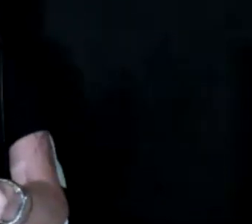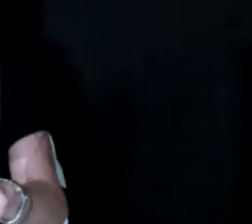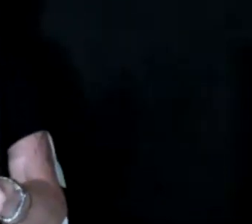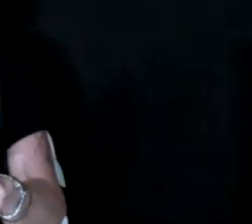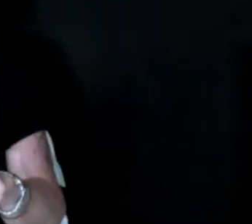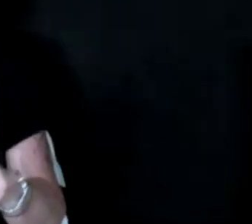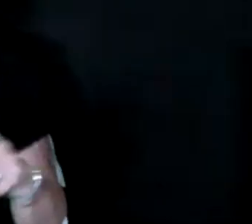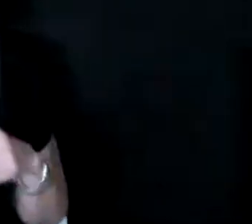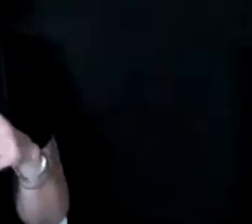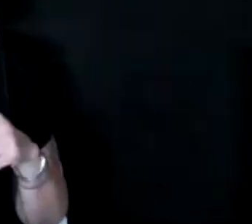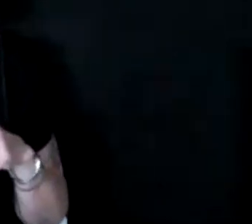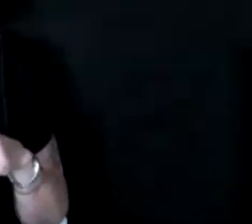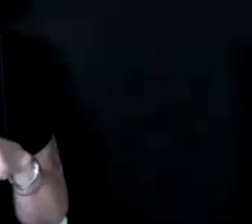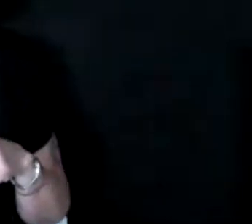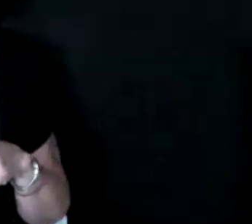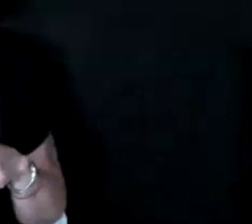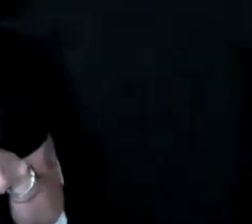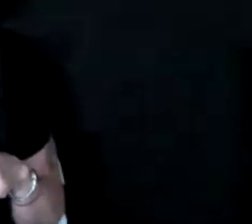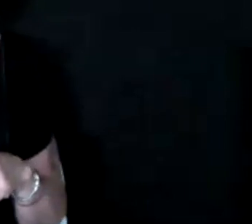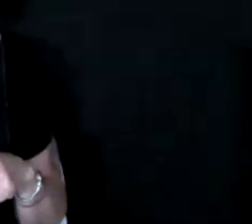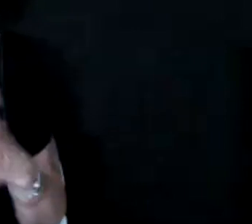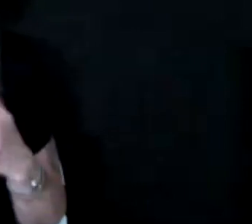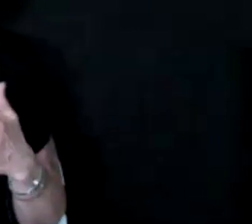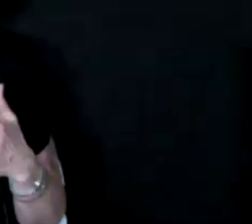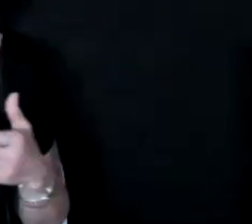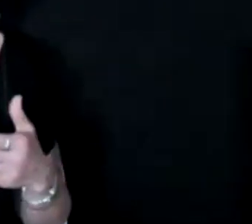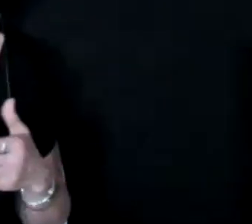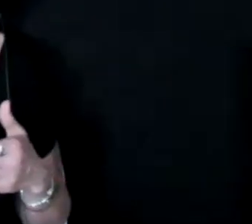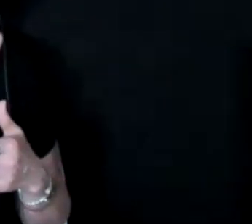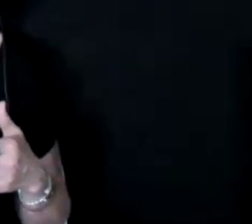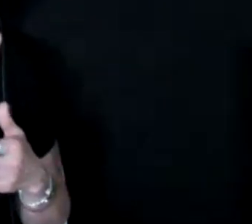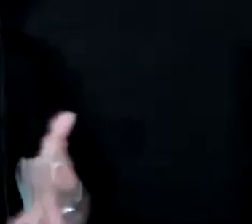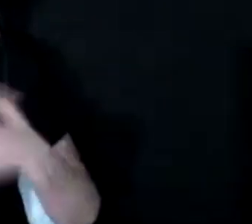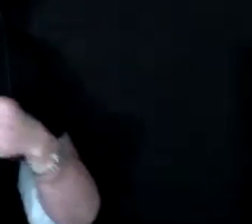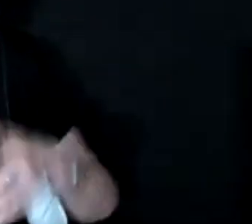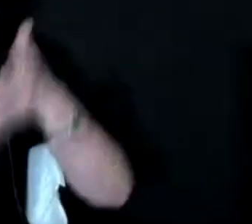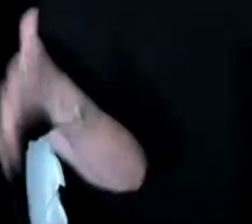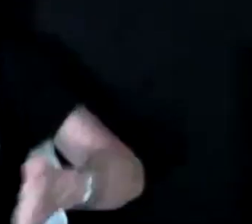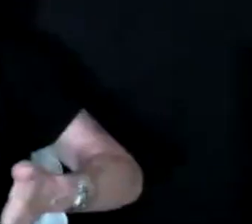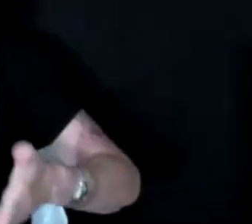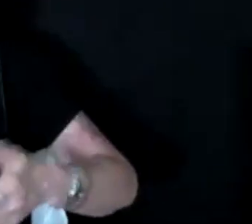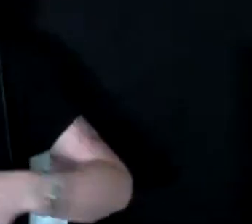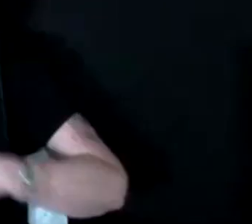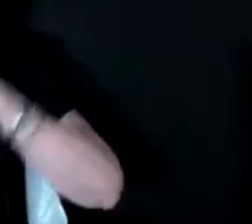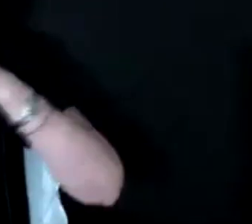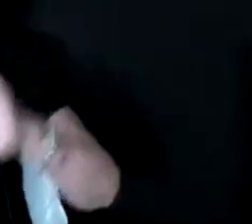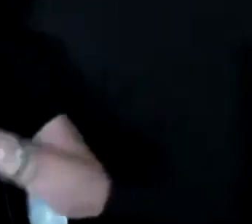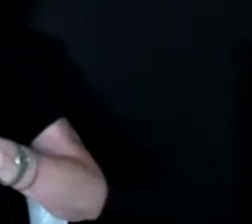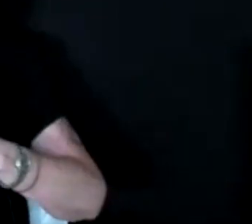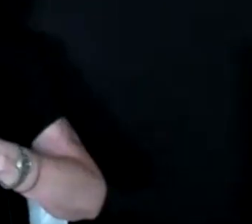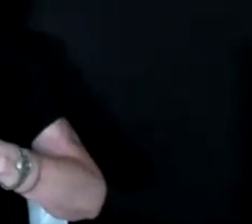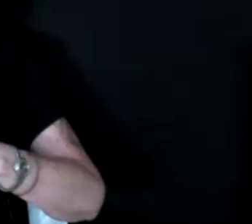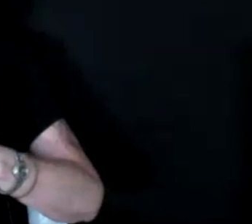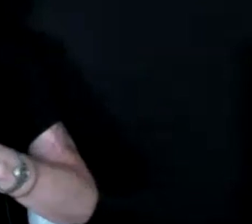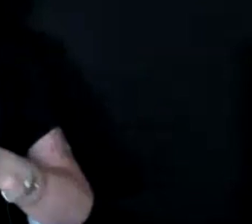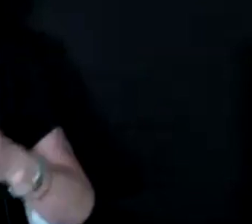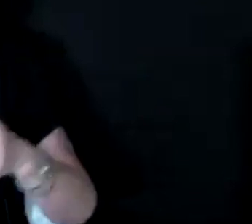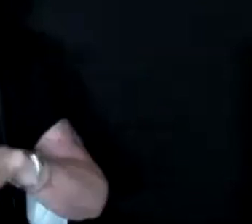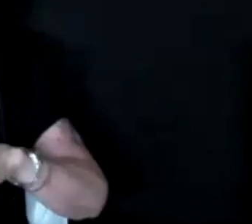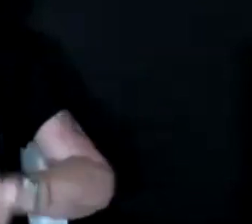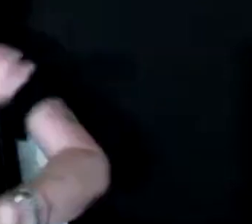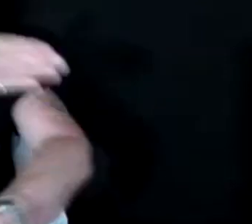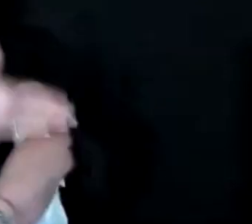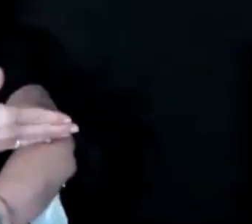think it's $63 or something like that the cost would be for this year. So if you end up upgrading to the lifetime plan, for